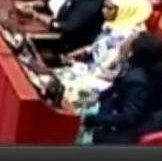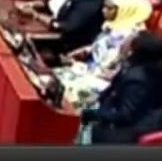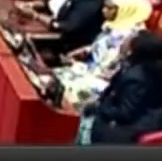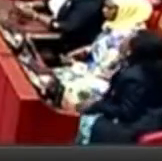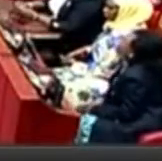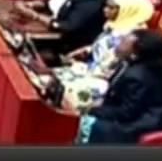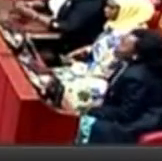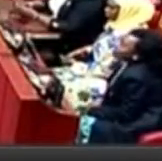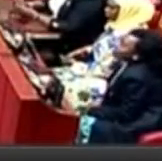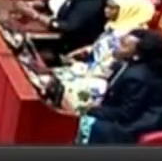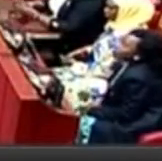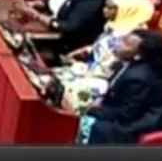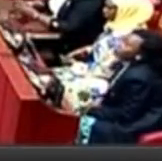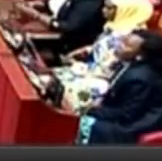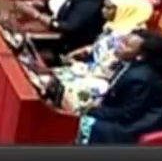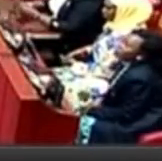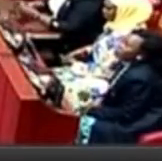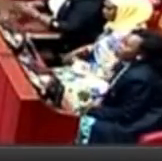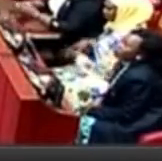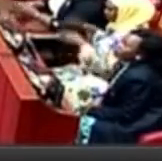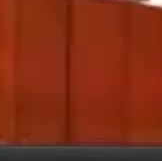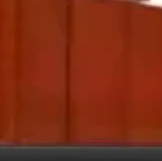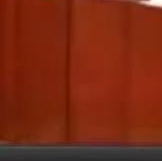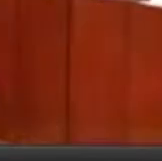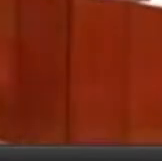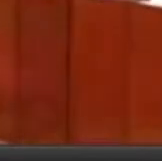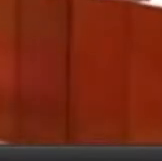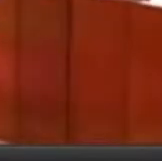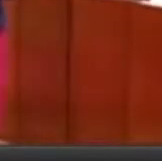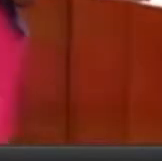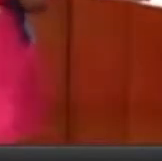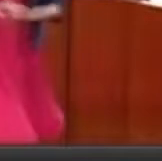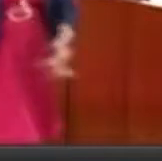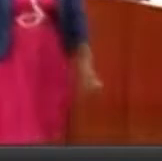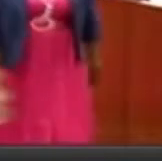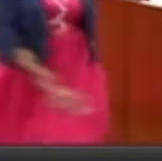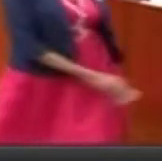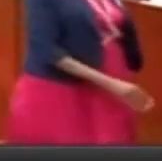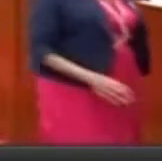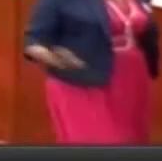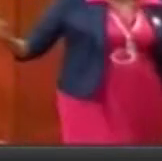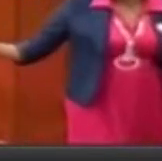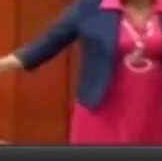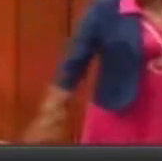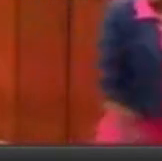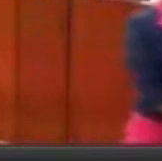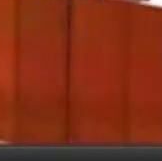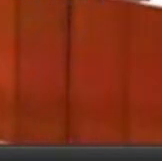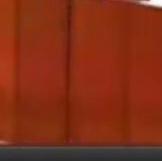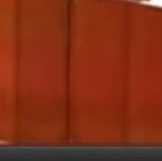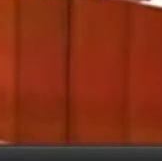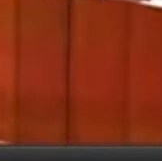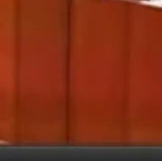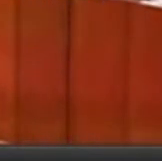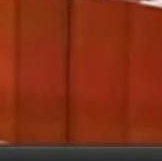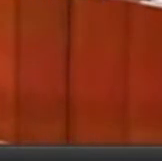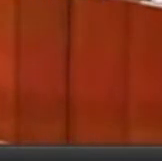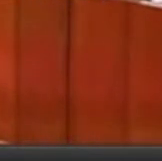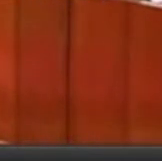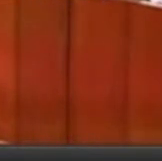the division bell shall be rung for 10 minutes. The names of one teller for the